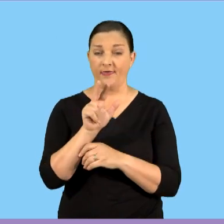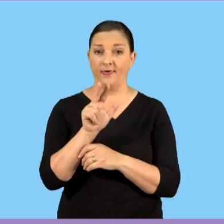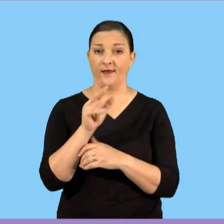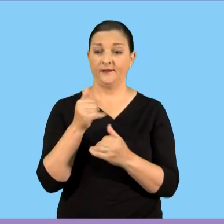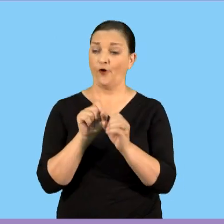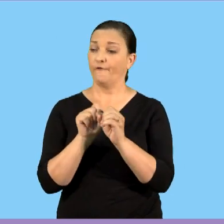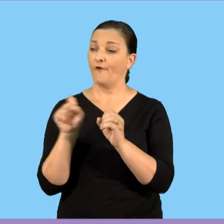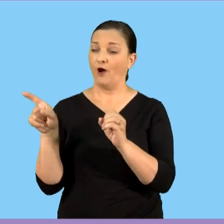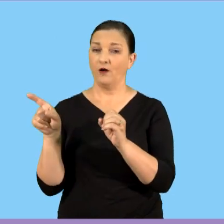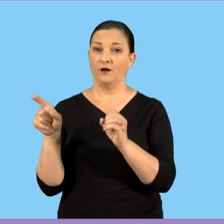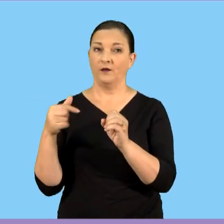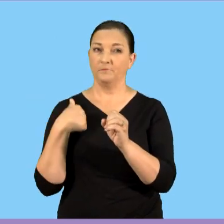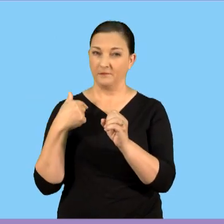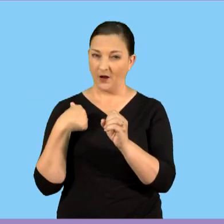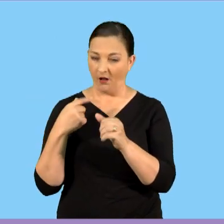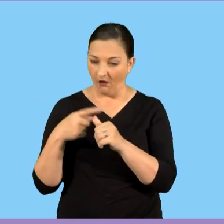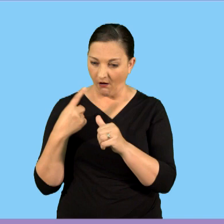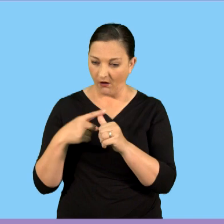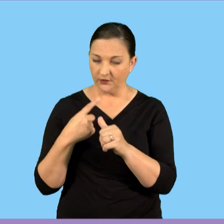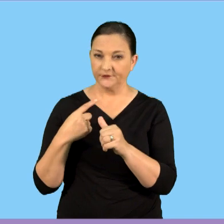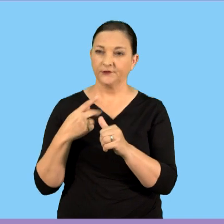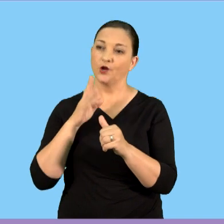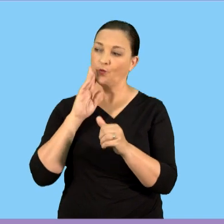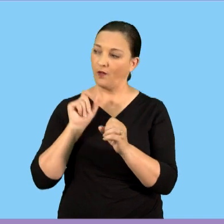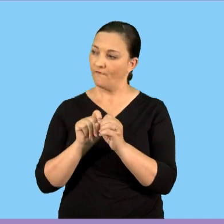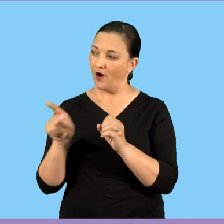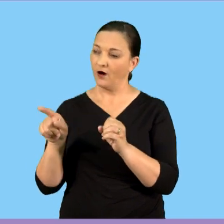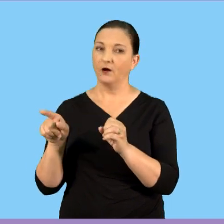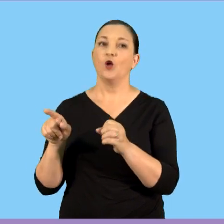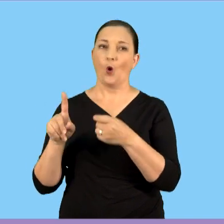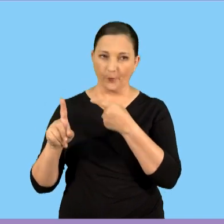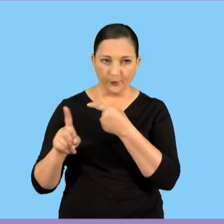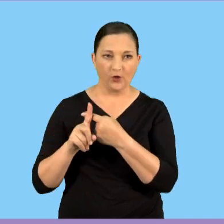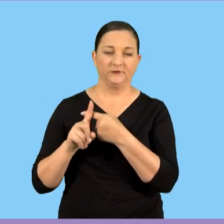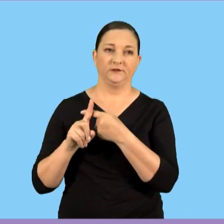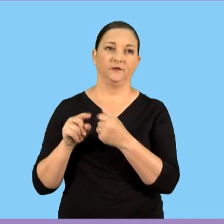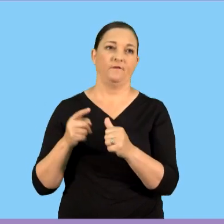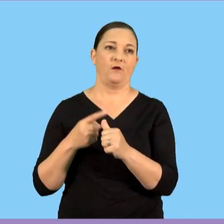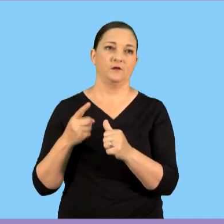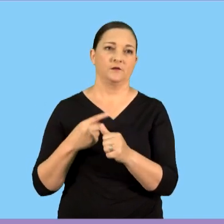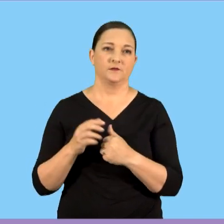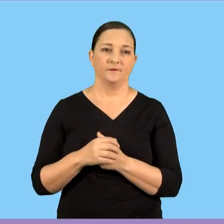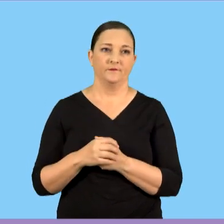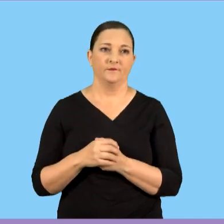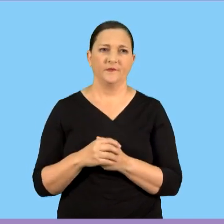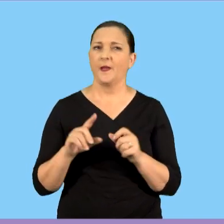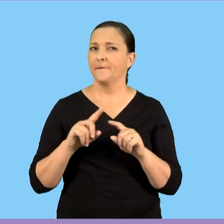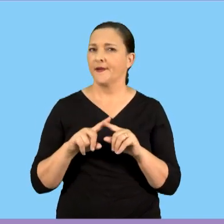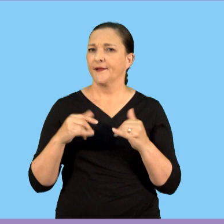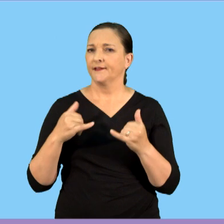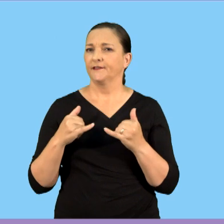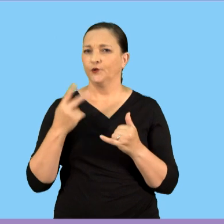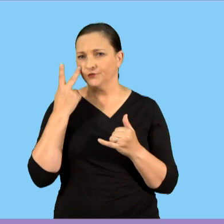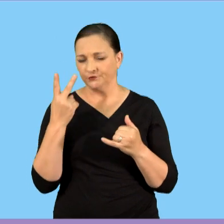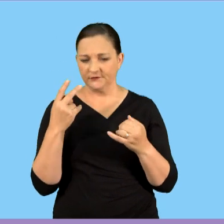is the one that is furthest away from 0. So our answer is definitely going to be a positive. But again, when you look at the number